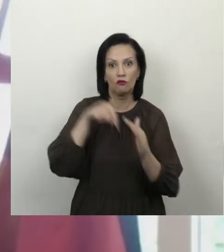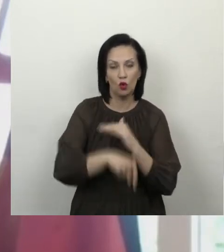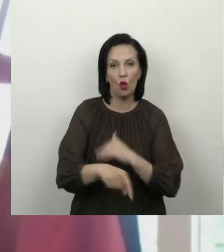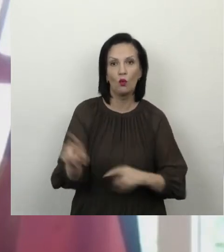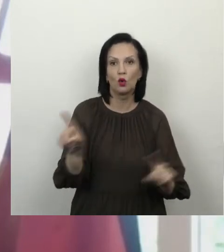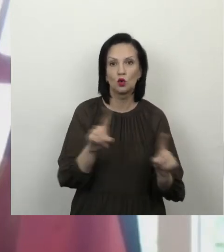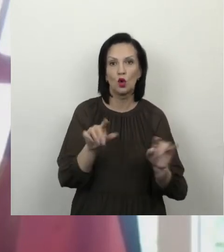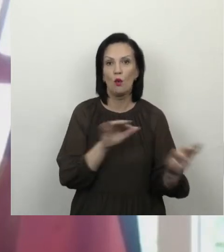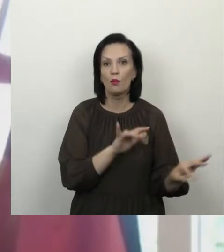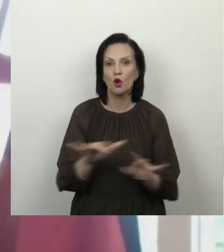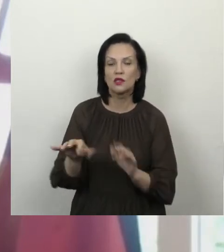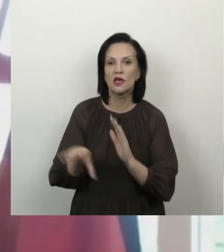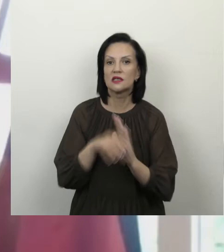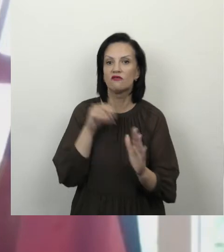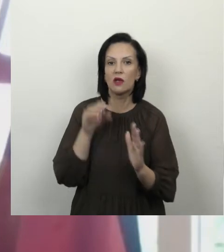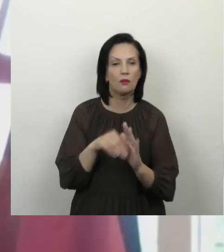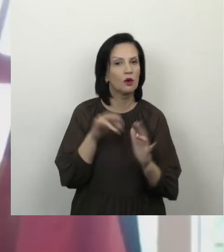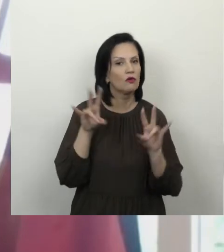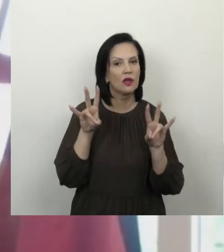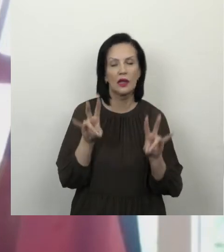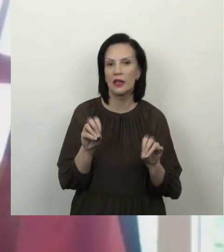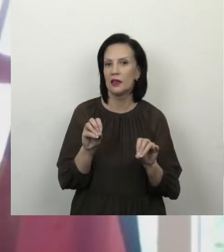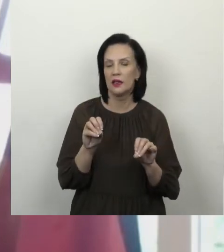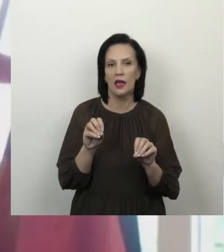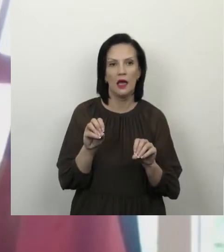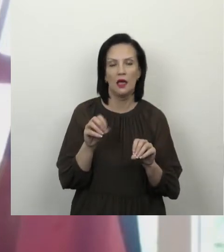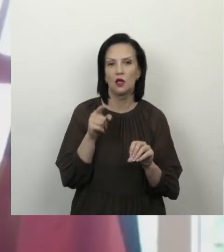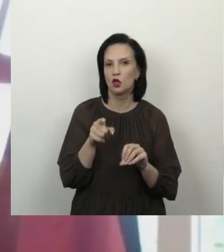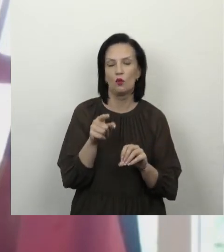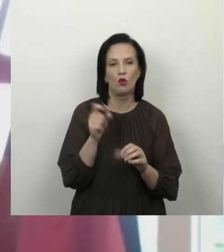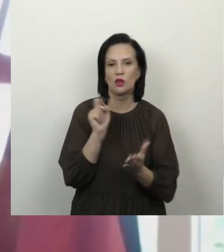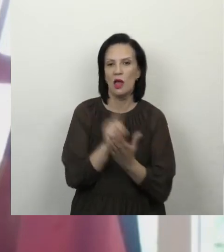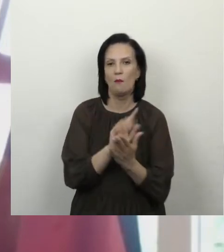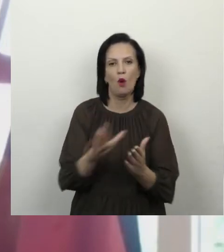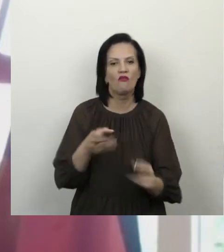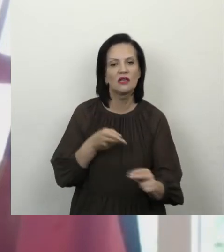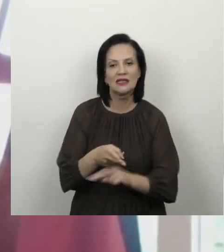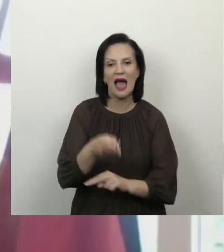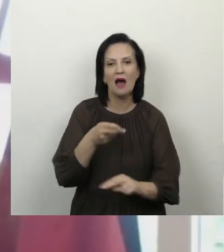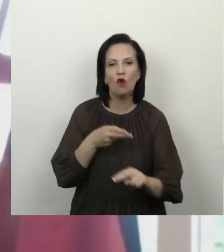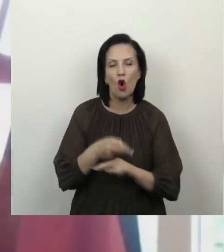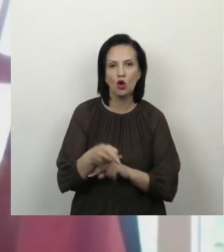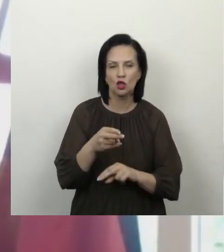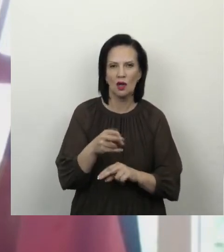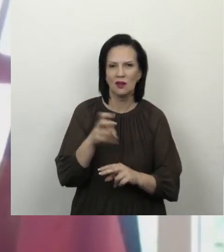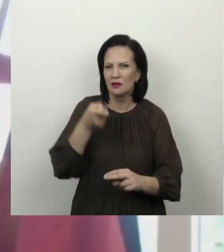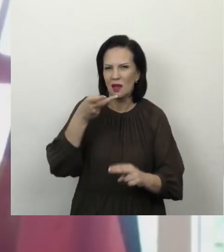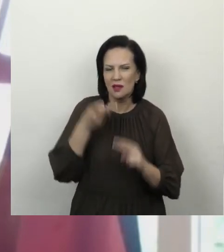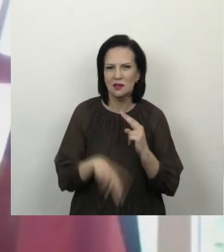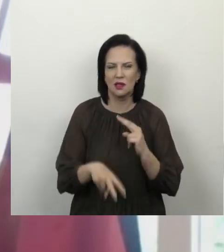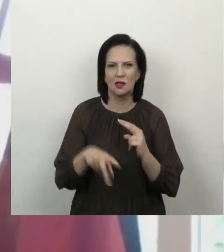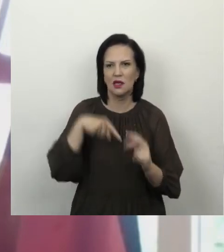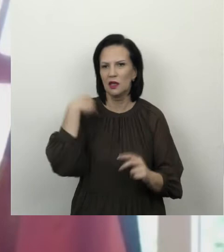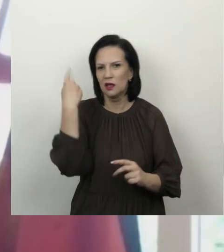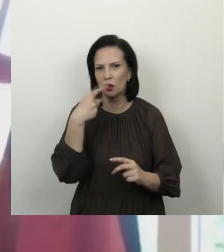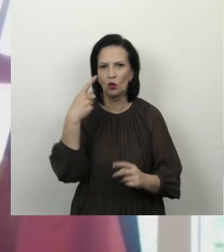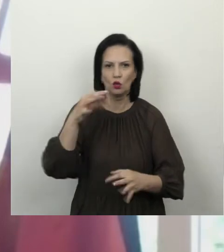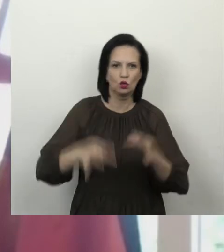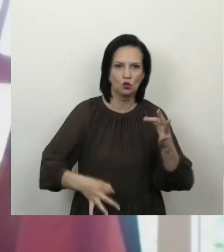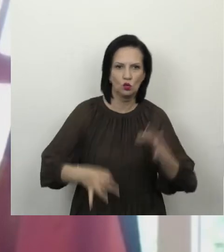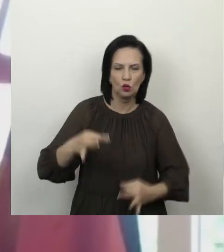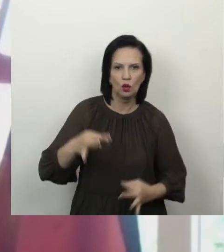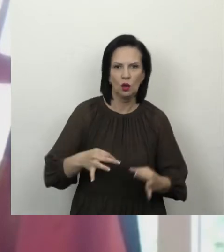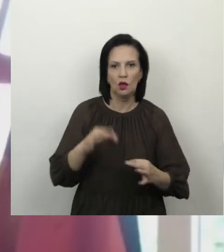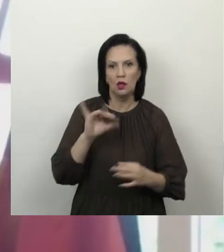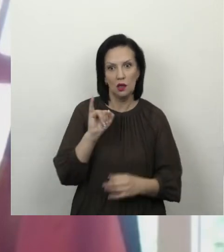not be hindered by countless individual court cases, and Parliament itself is involved in the first stage